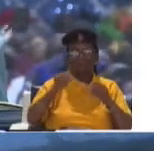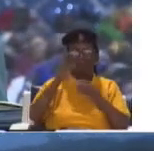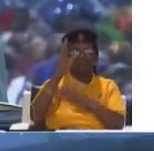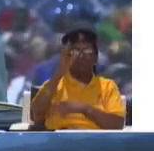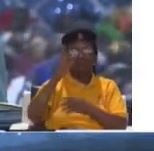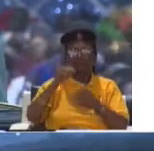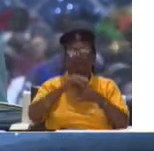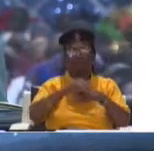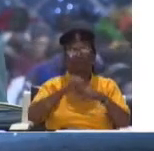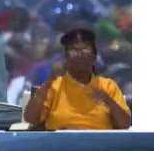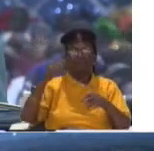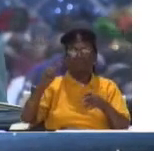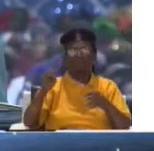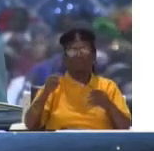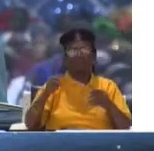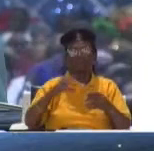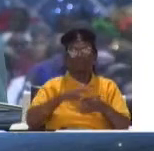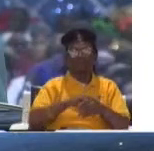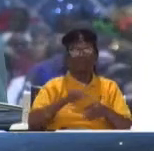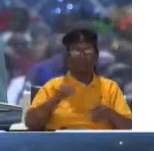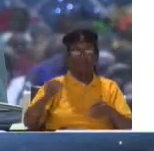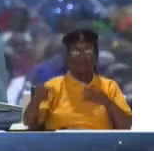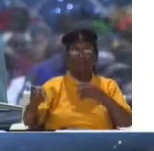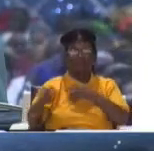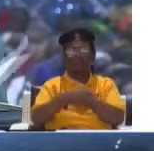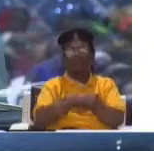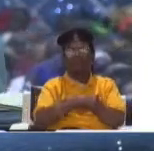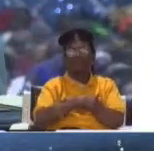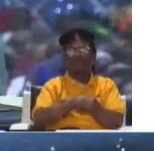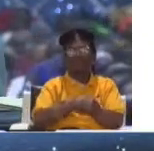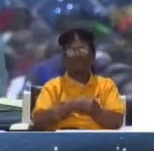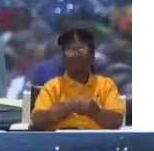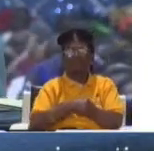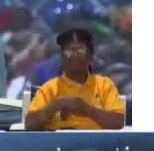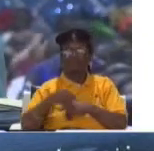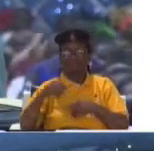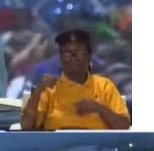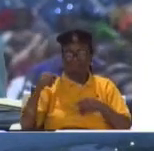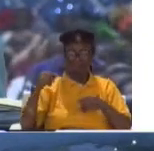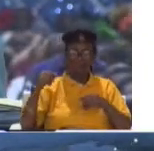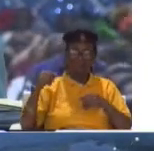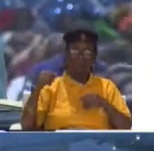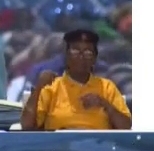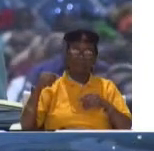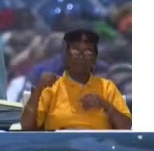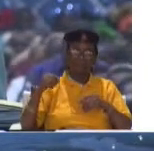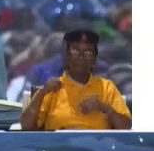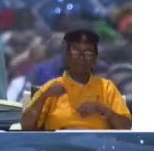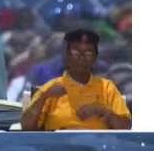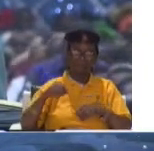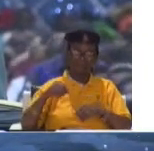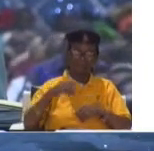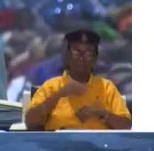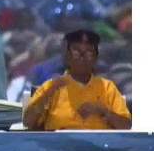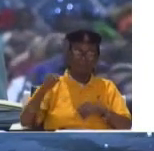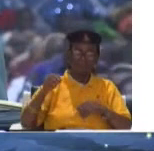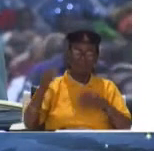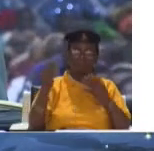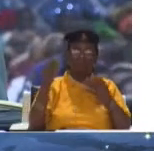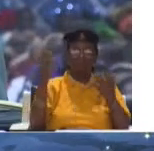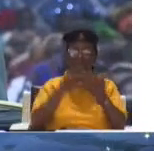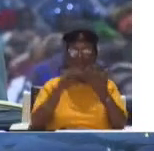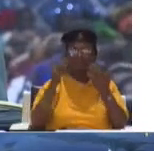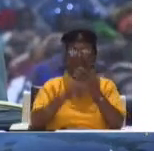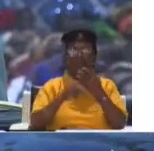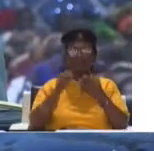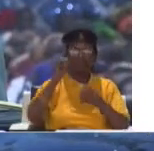light day. Olorun si pe imole ni Olorun si pe imole ni osan. And the darkness he called night. Ati okunkun